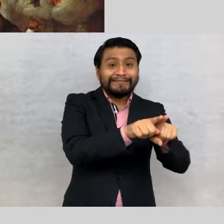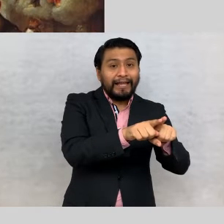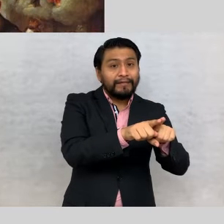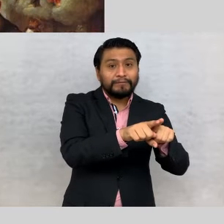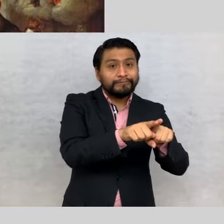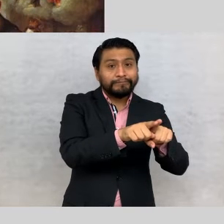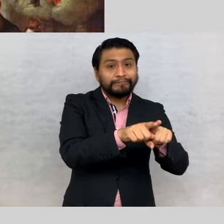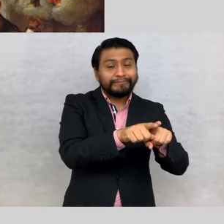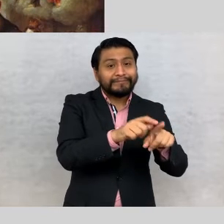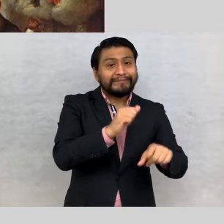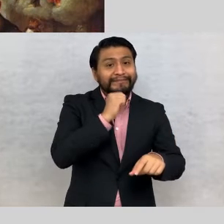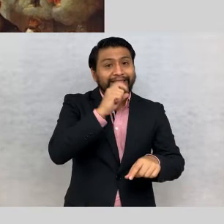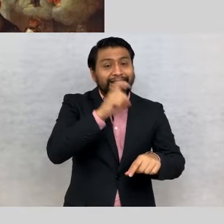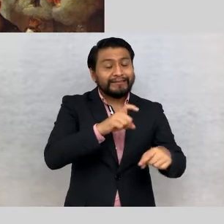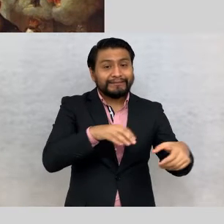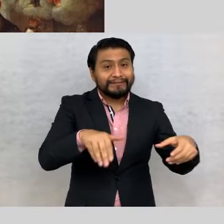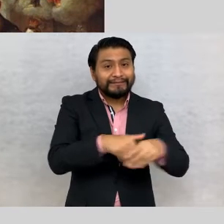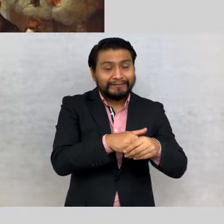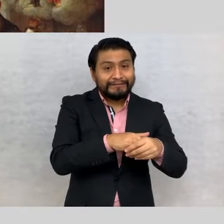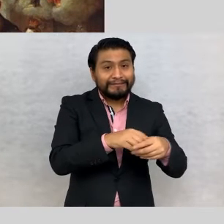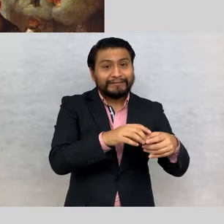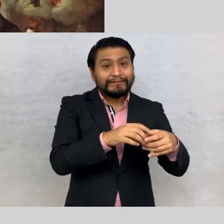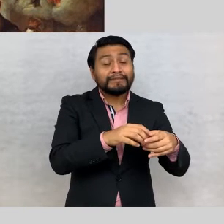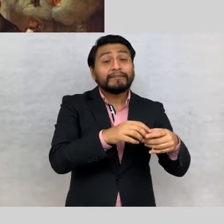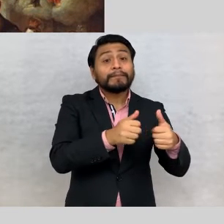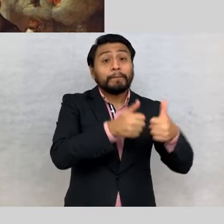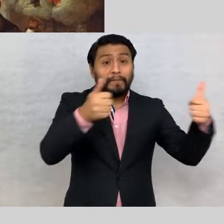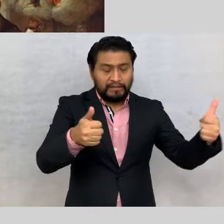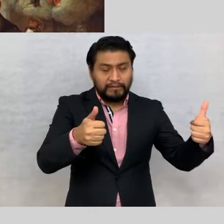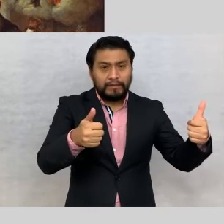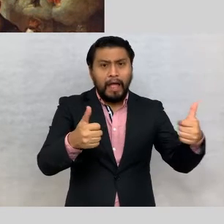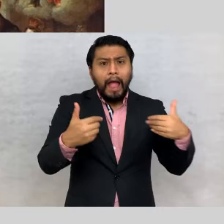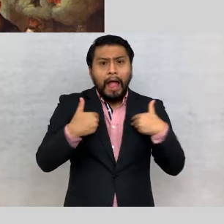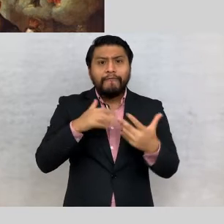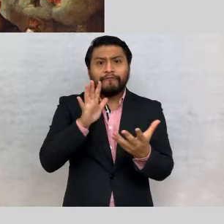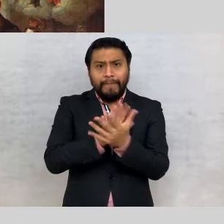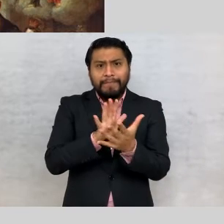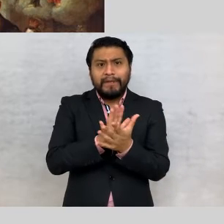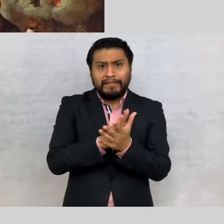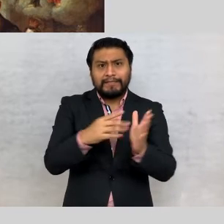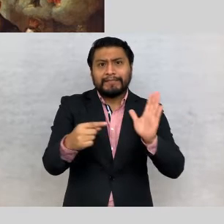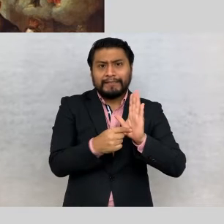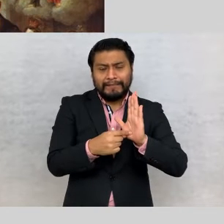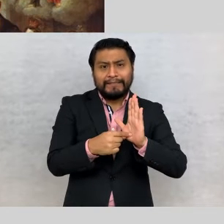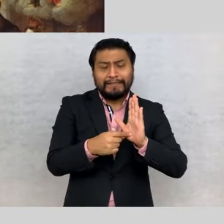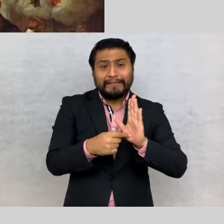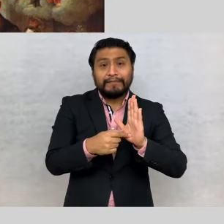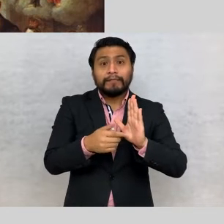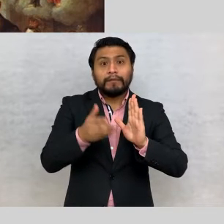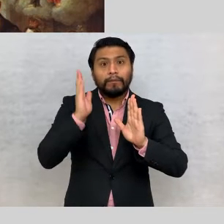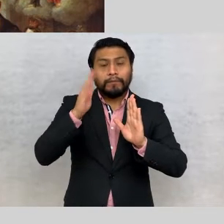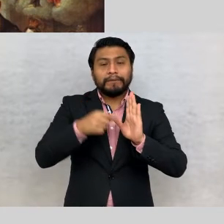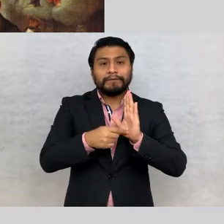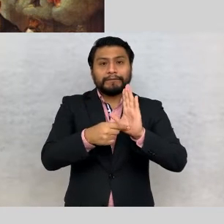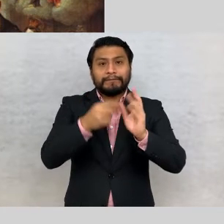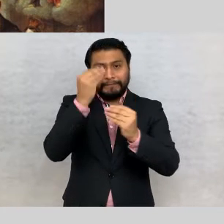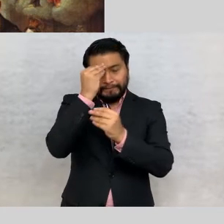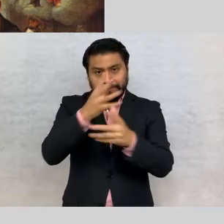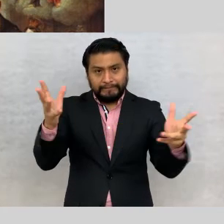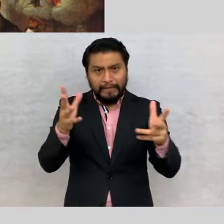the encyclical in which, based on it and the documents that were subsequently issued